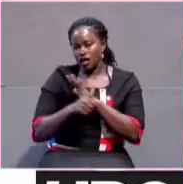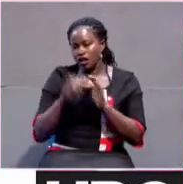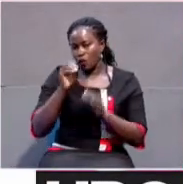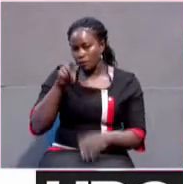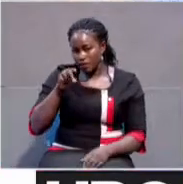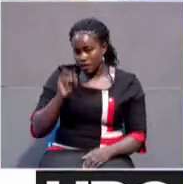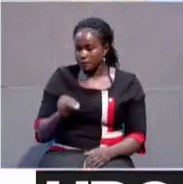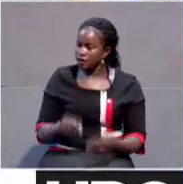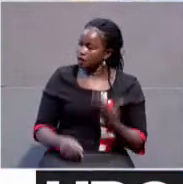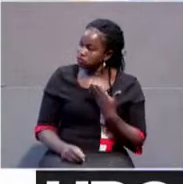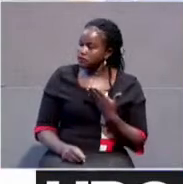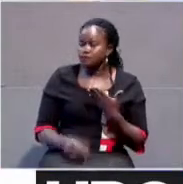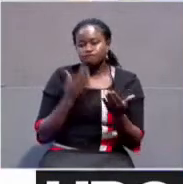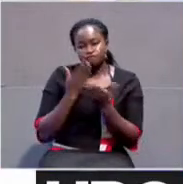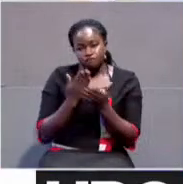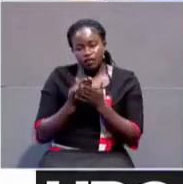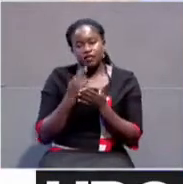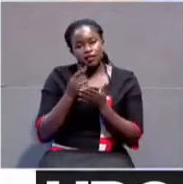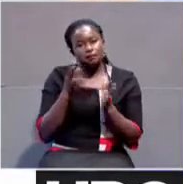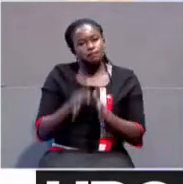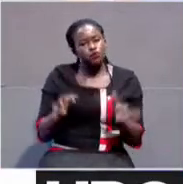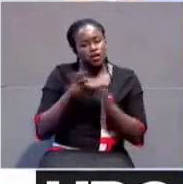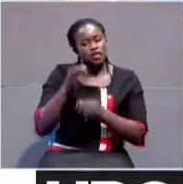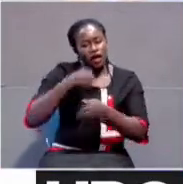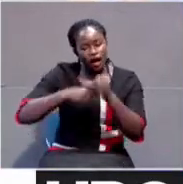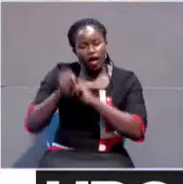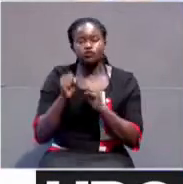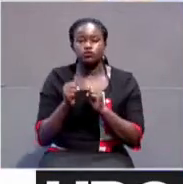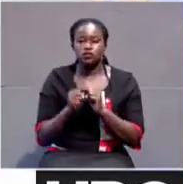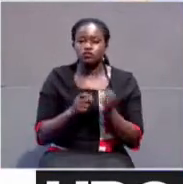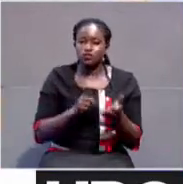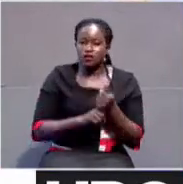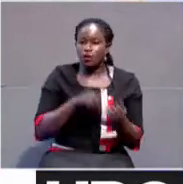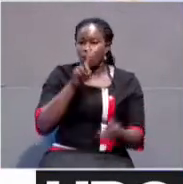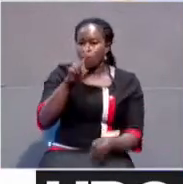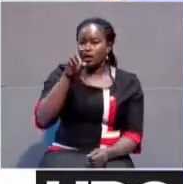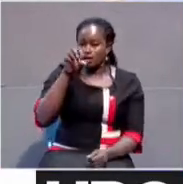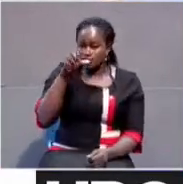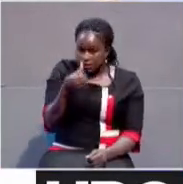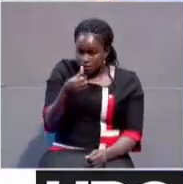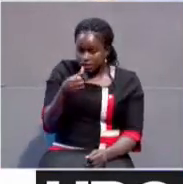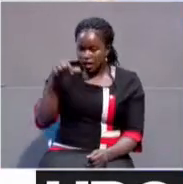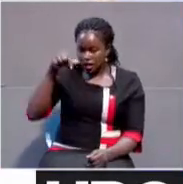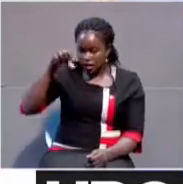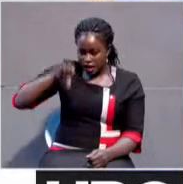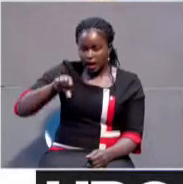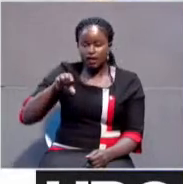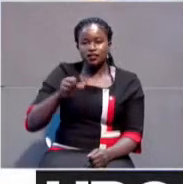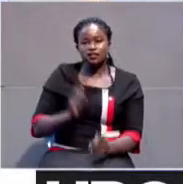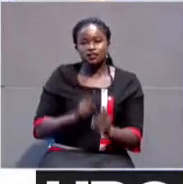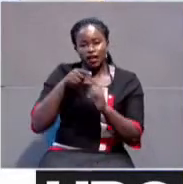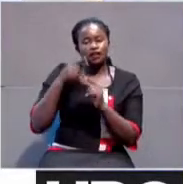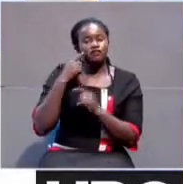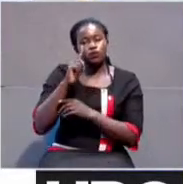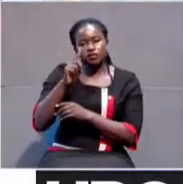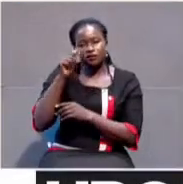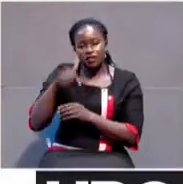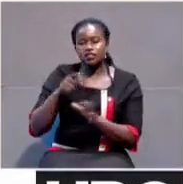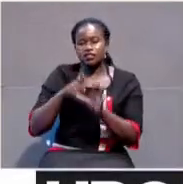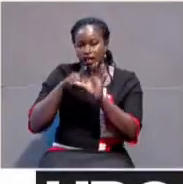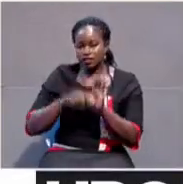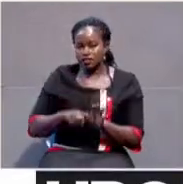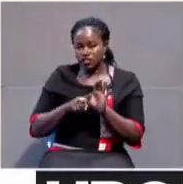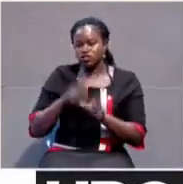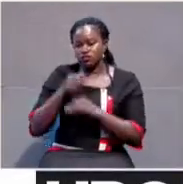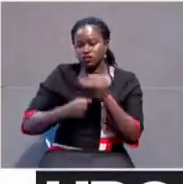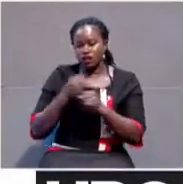Carrero Crote, called for broad action to achieve the 169 targets of the 17 SDGs by 2030. It's